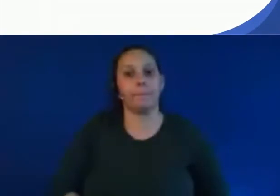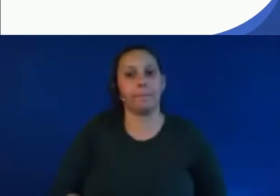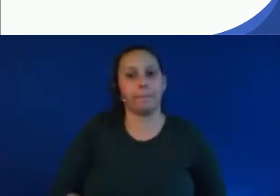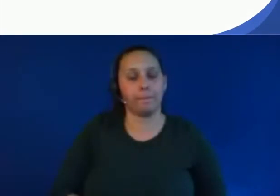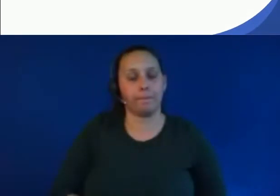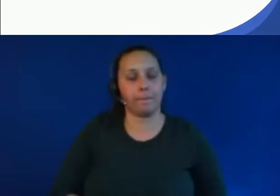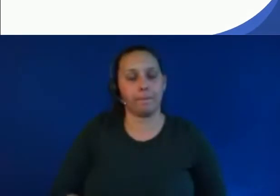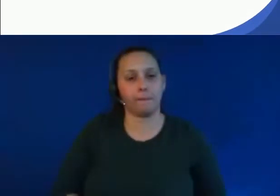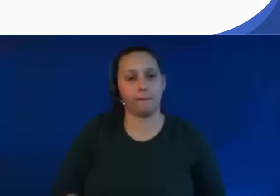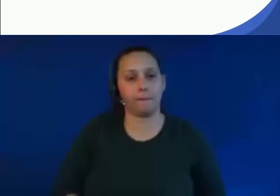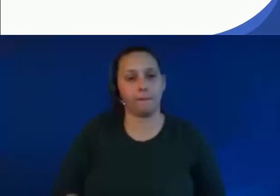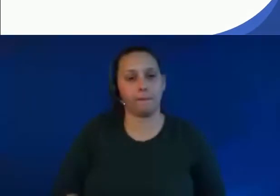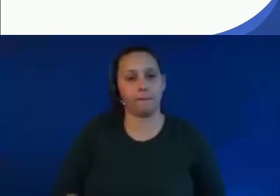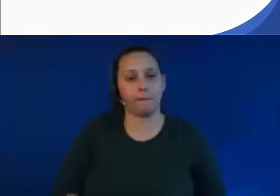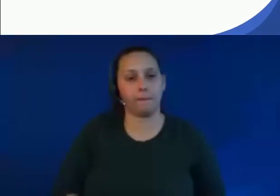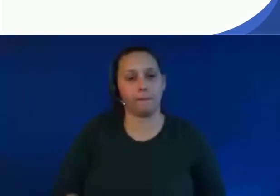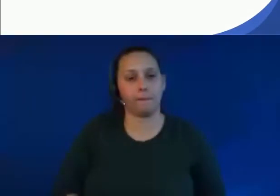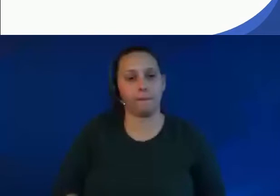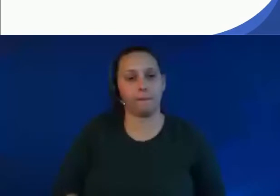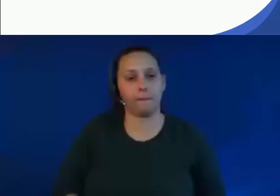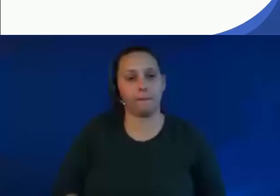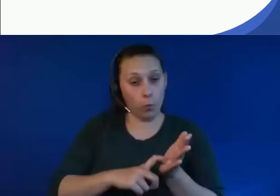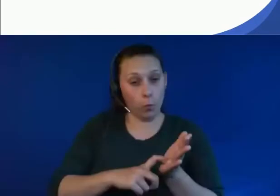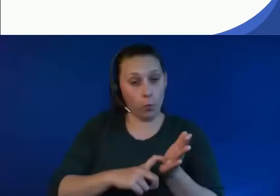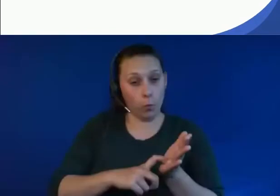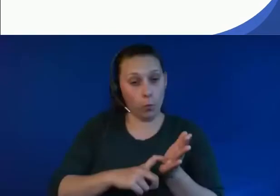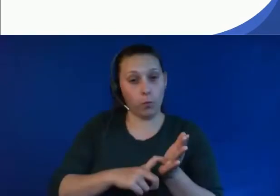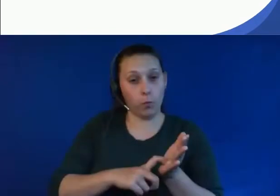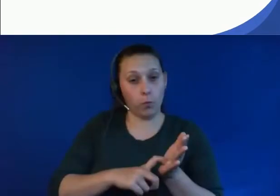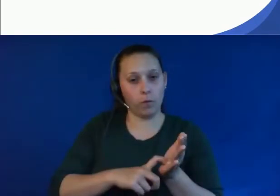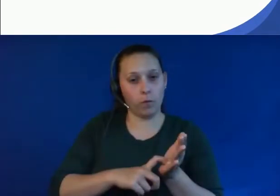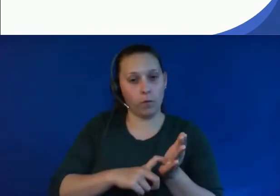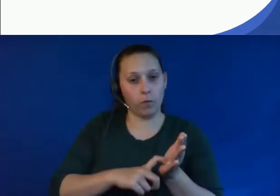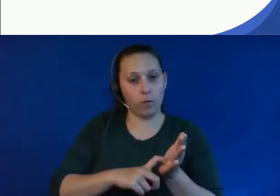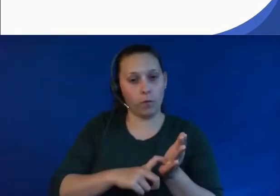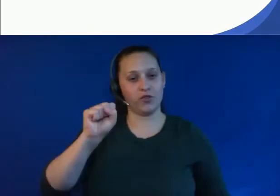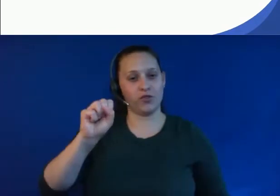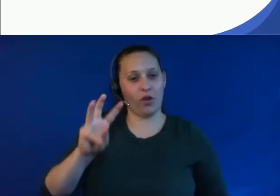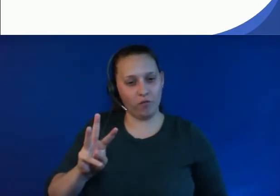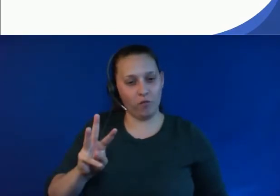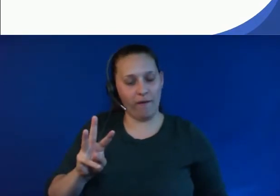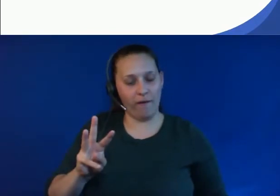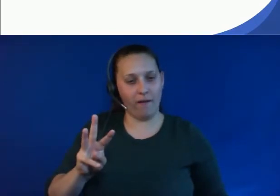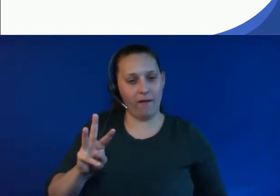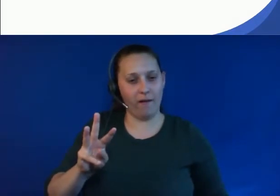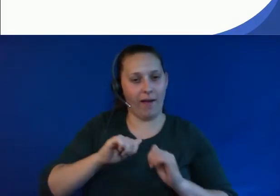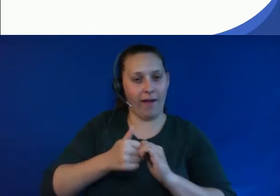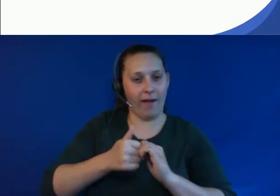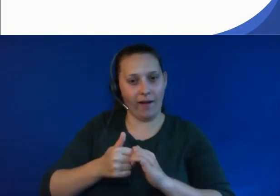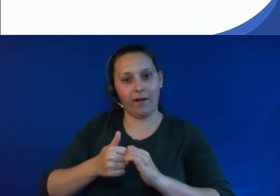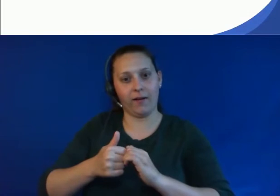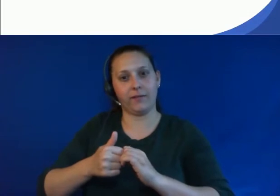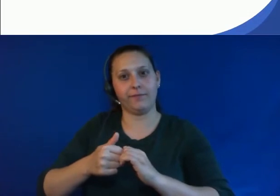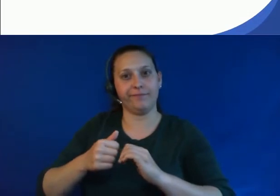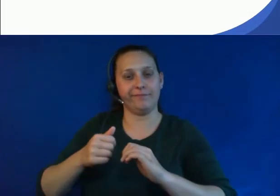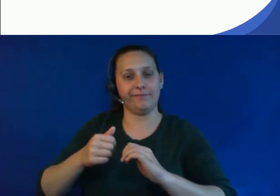of integration that has to happen interprovincially with software and with uh, like regulation that we had to